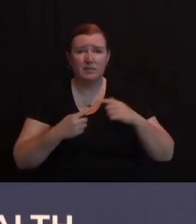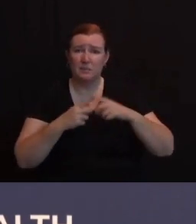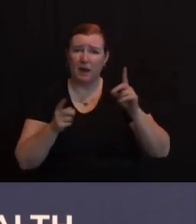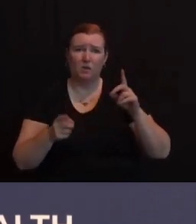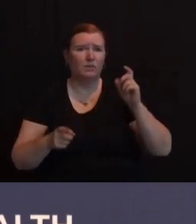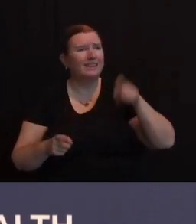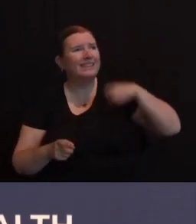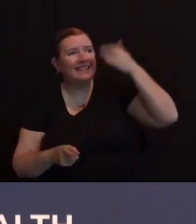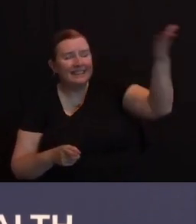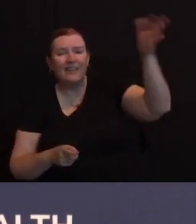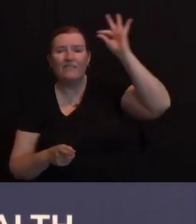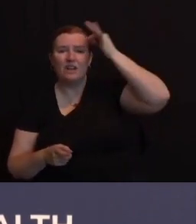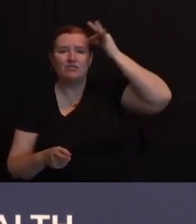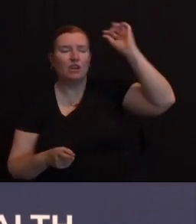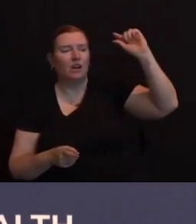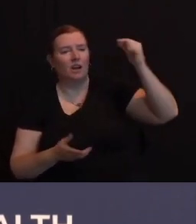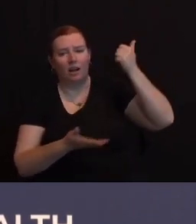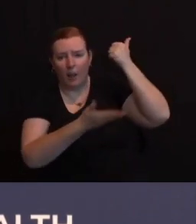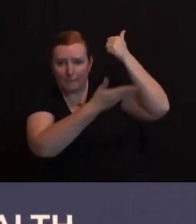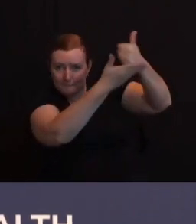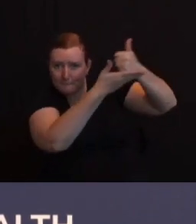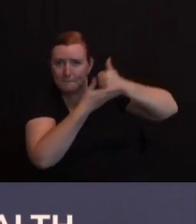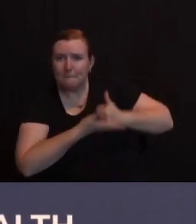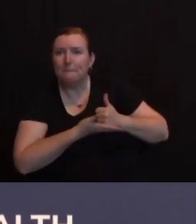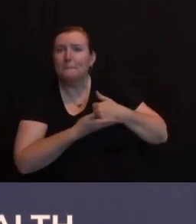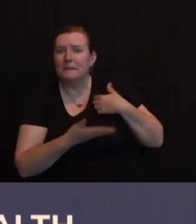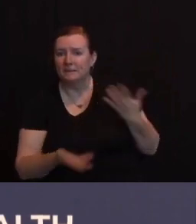partner, and I do worry about it.